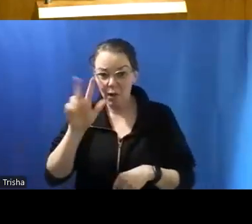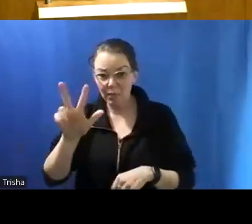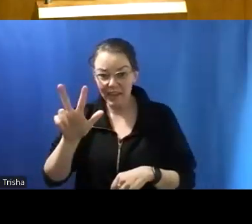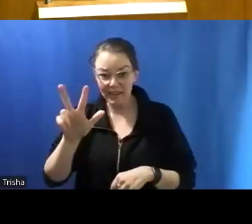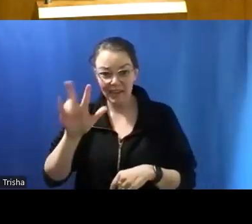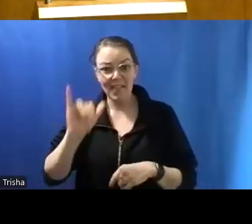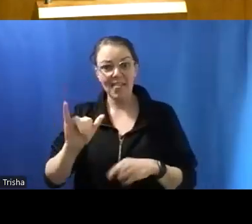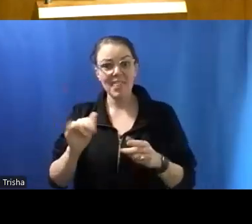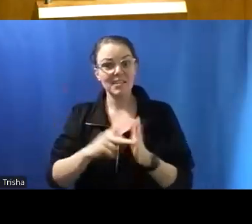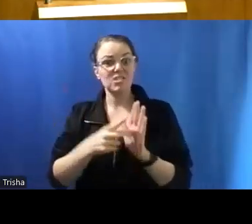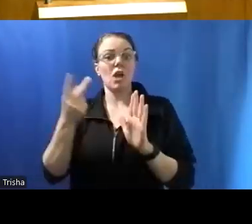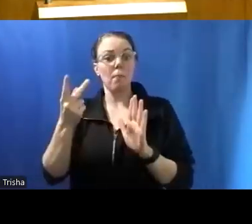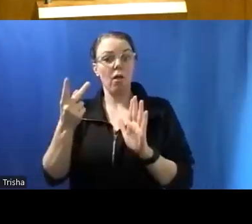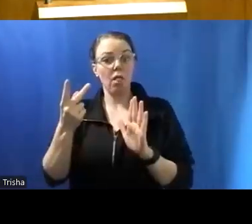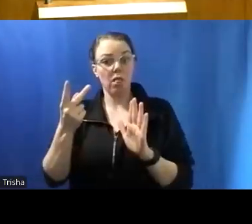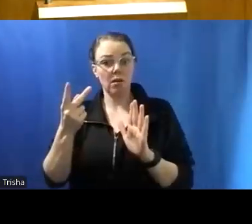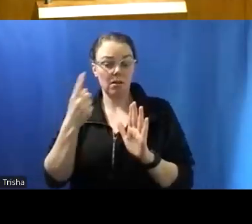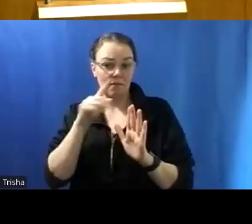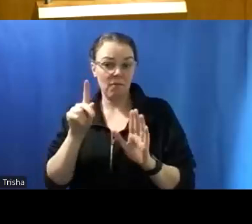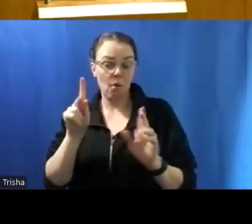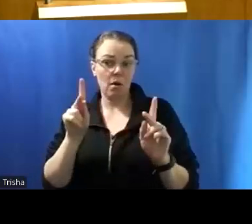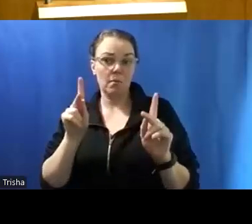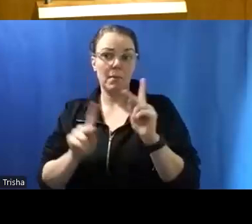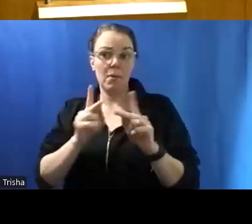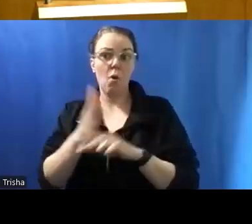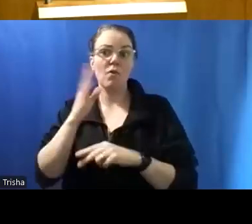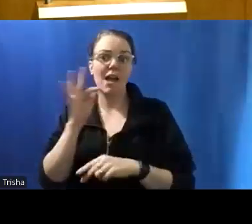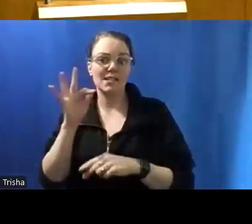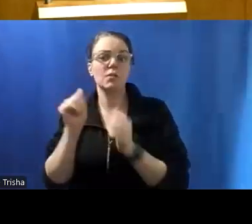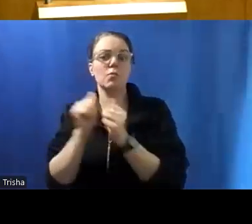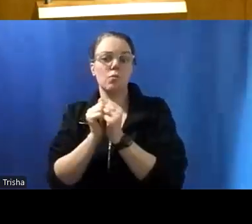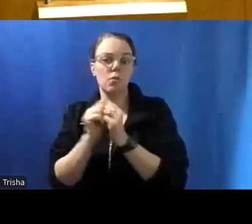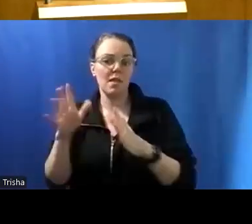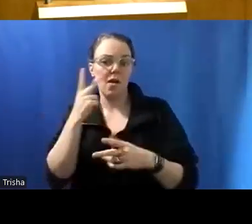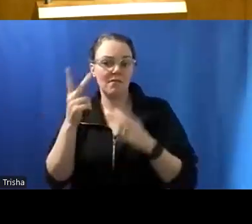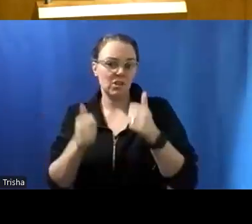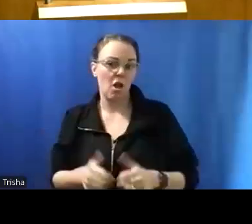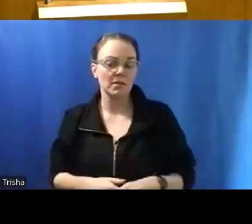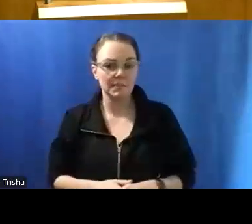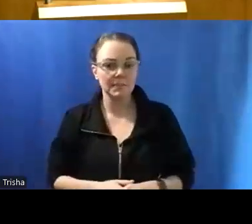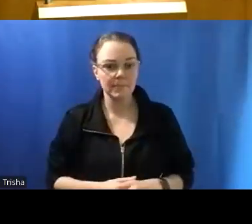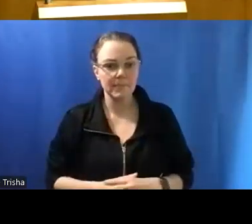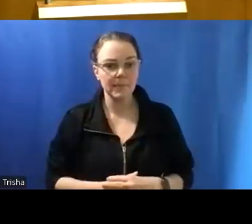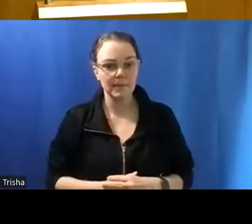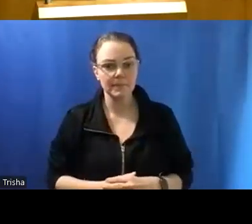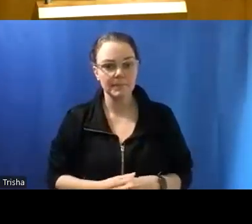the rate of people over 19 who did not have vision loss.